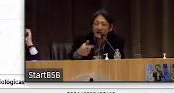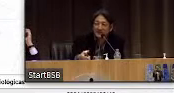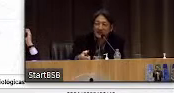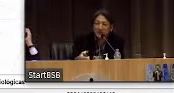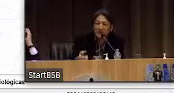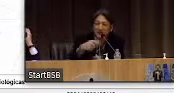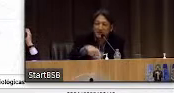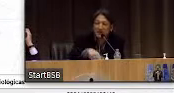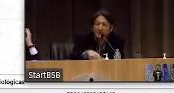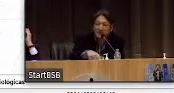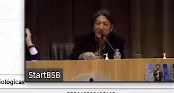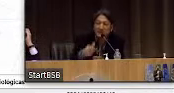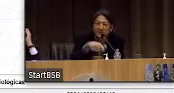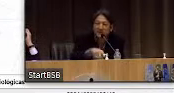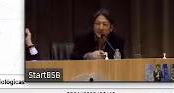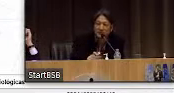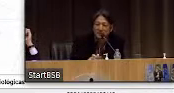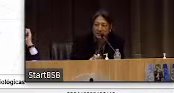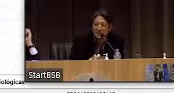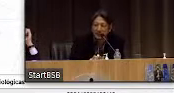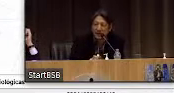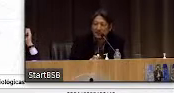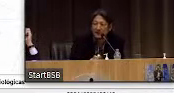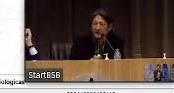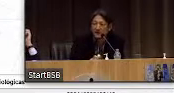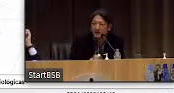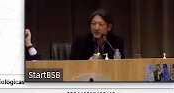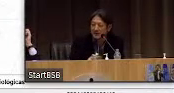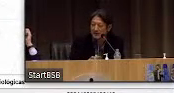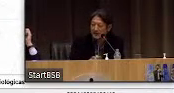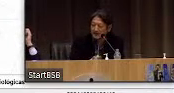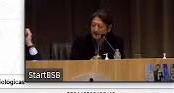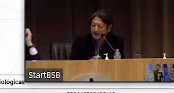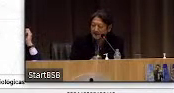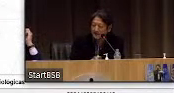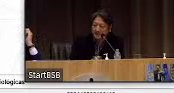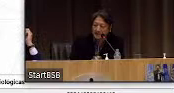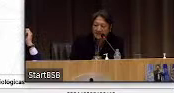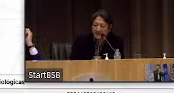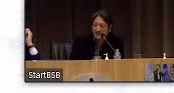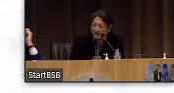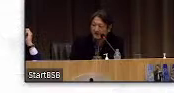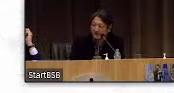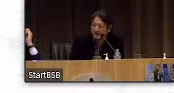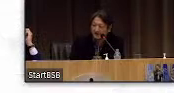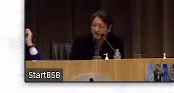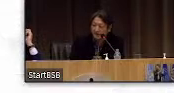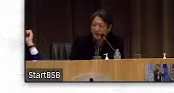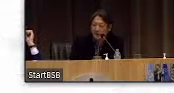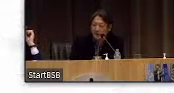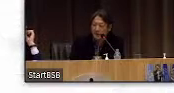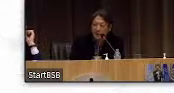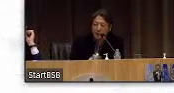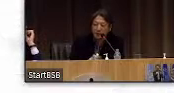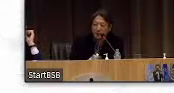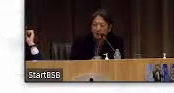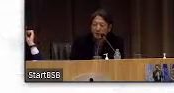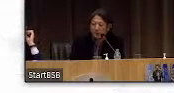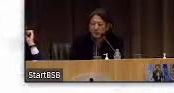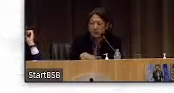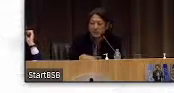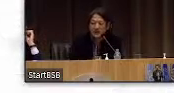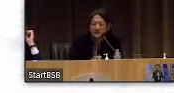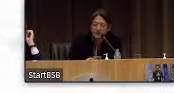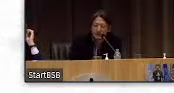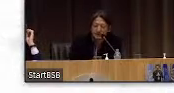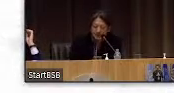deaths focus, so we can signalize to the manager that he can need to do a work,